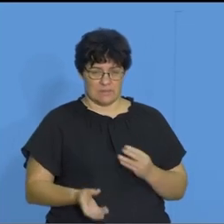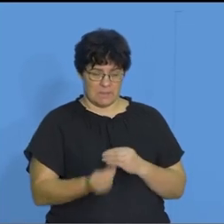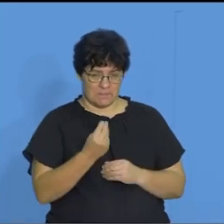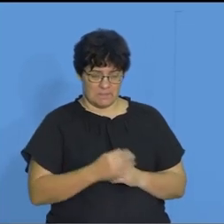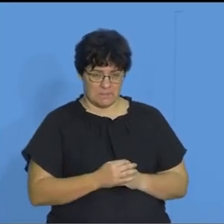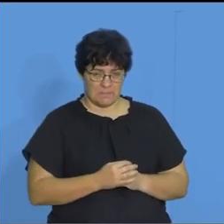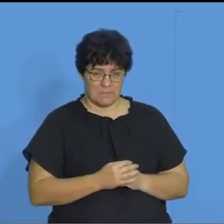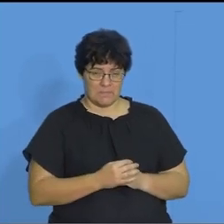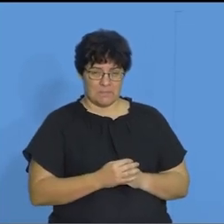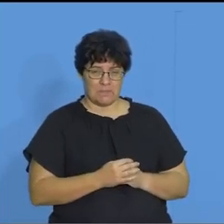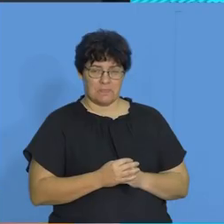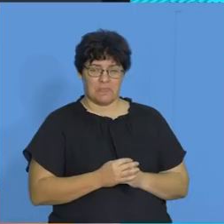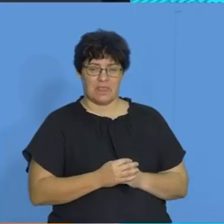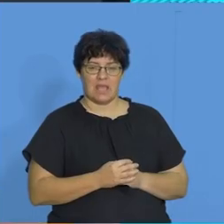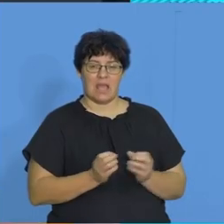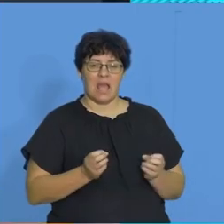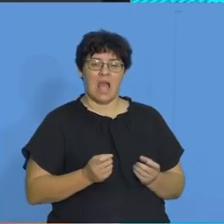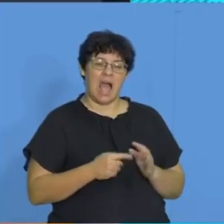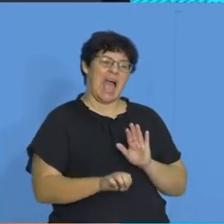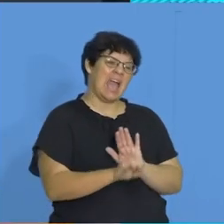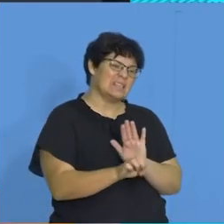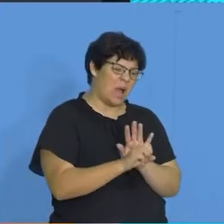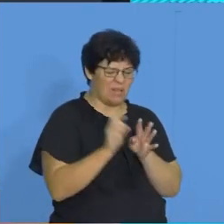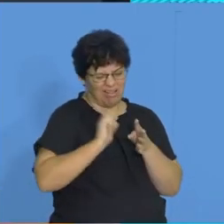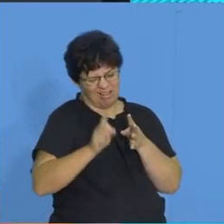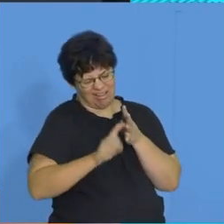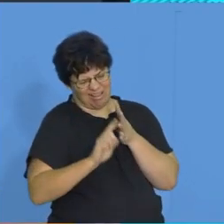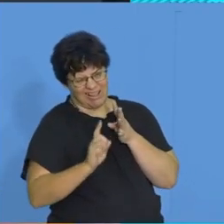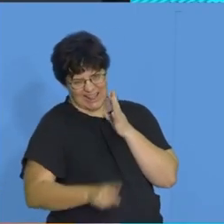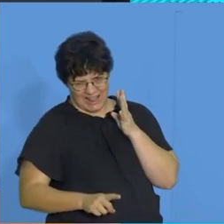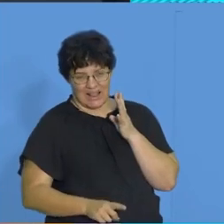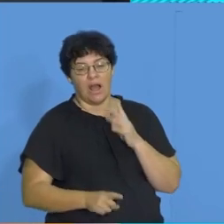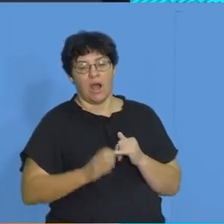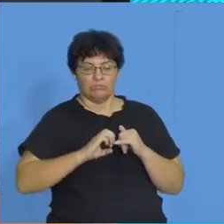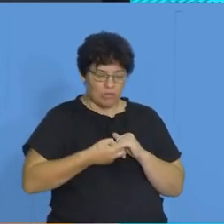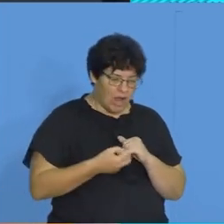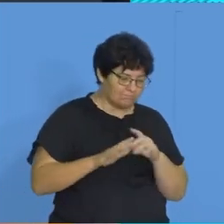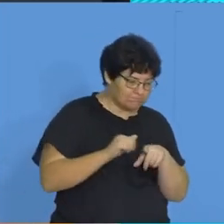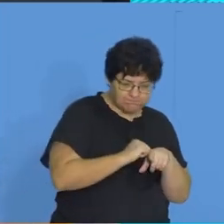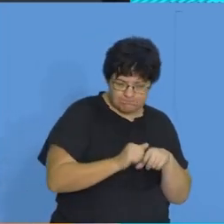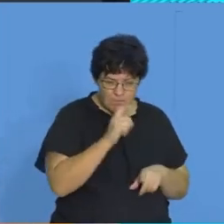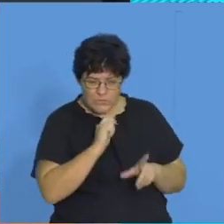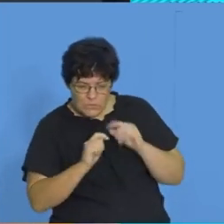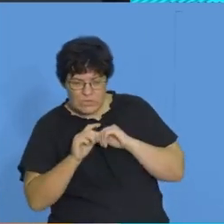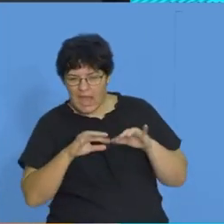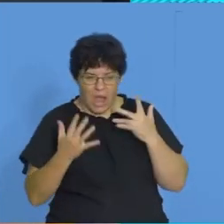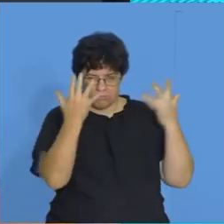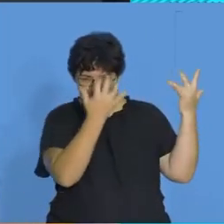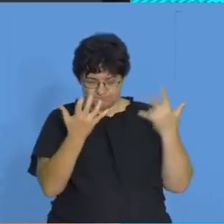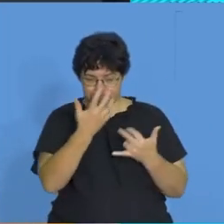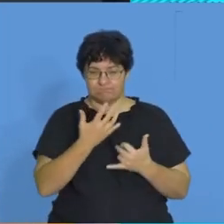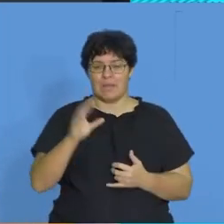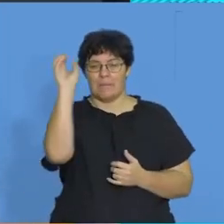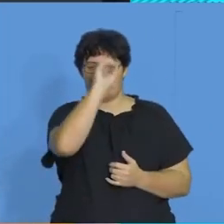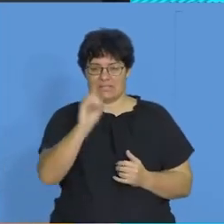purity is concerned, right? So there will be many different examples that you'd want to actually use in as far as, you know,